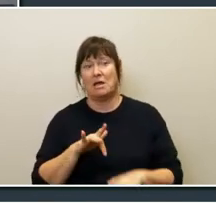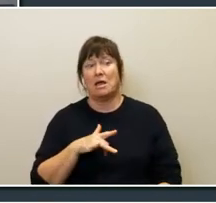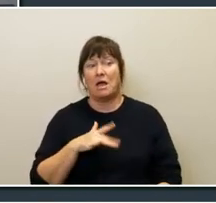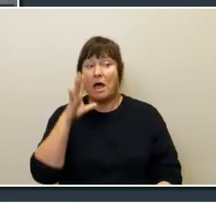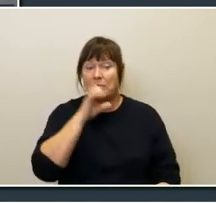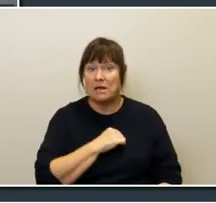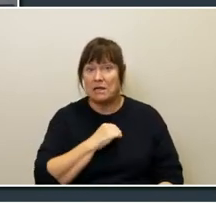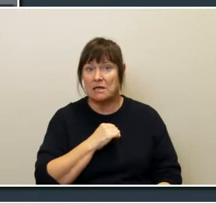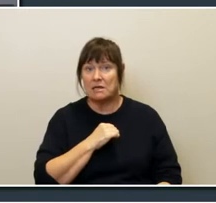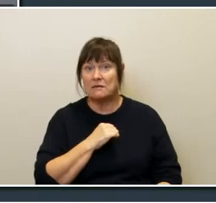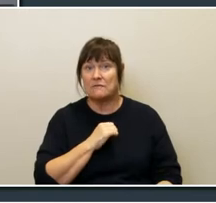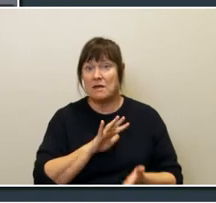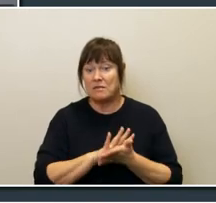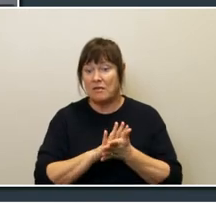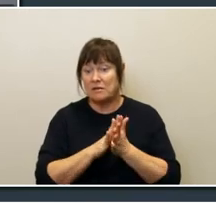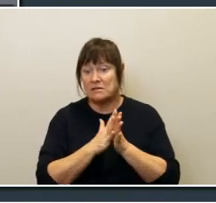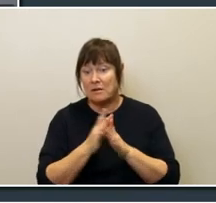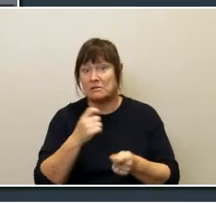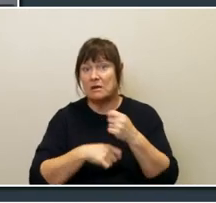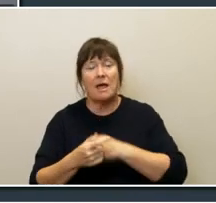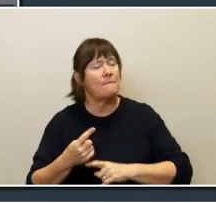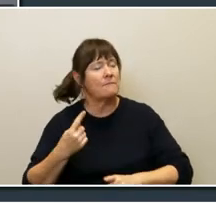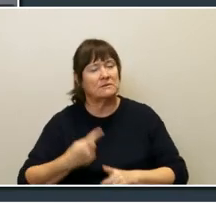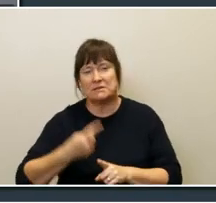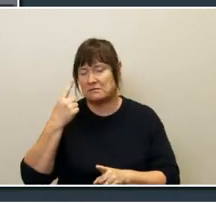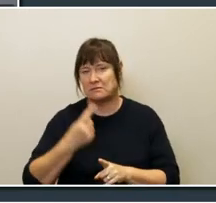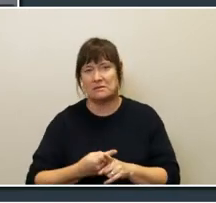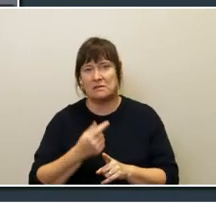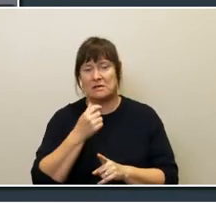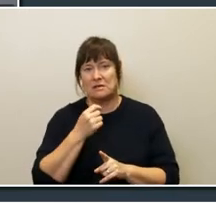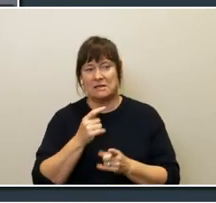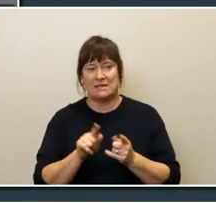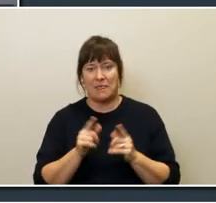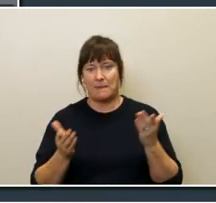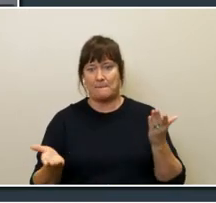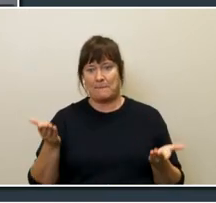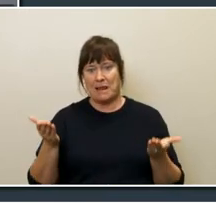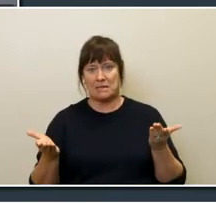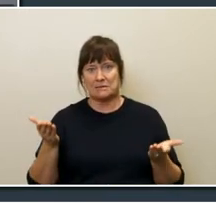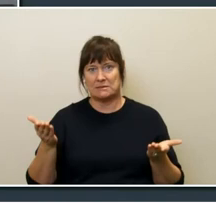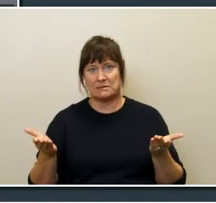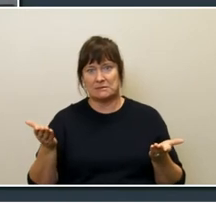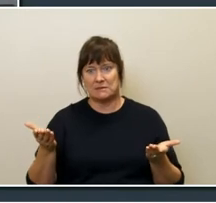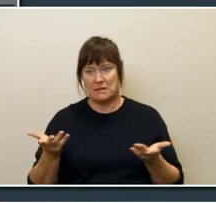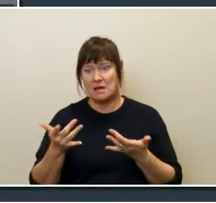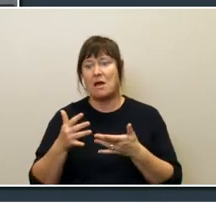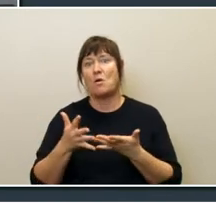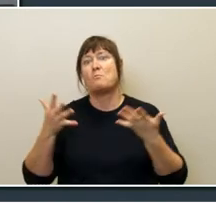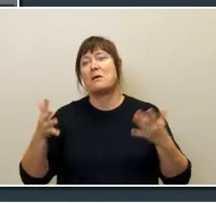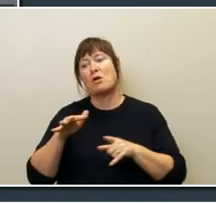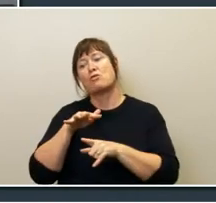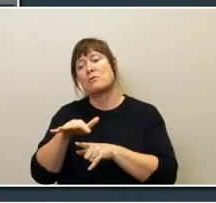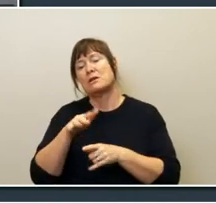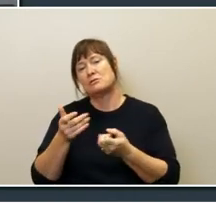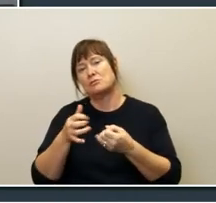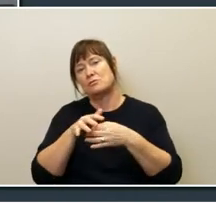point. The phrases used lately are tipping point and balance. Our estuary, as never before, is threatened if the